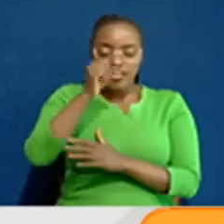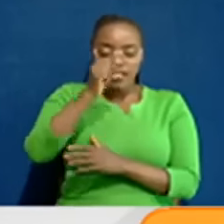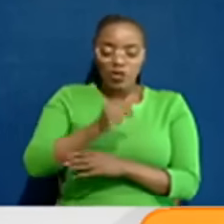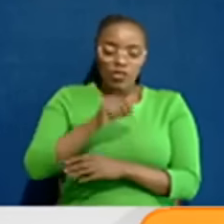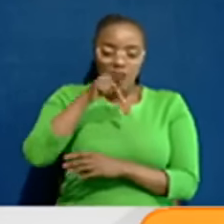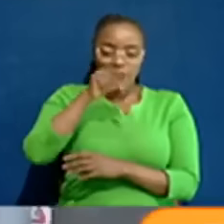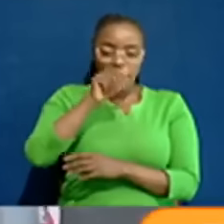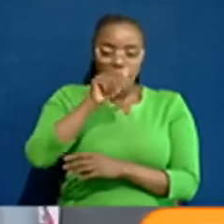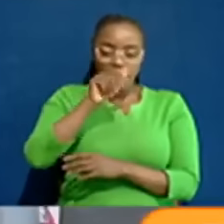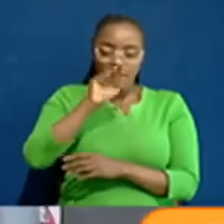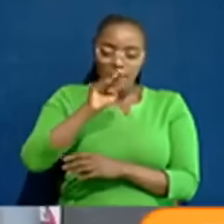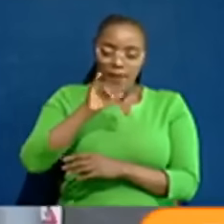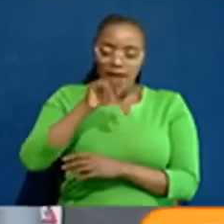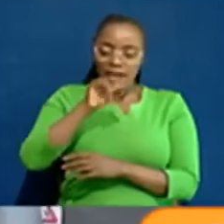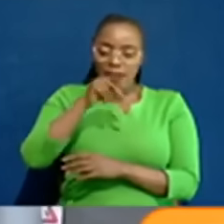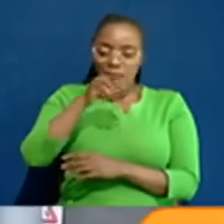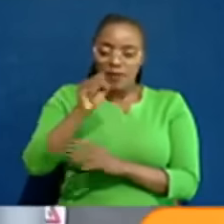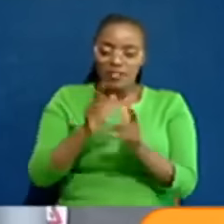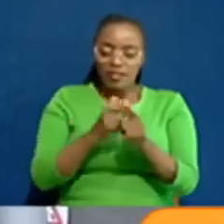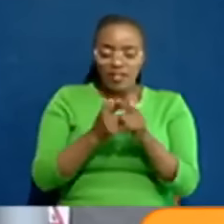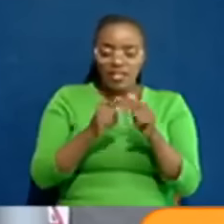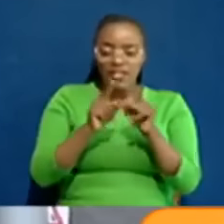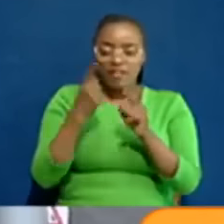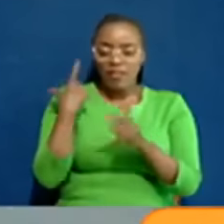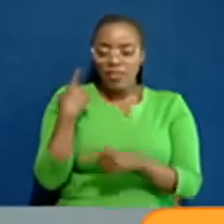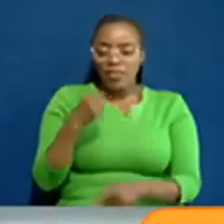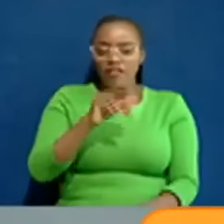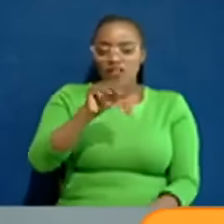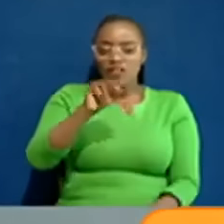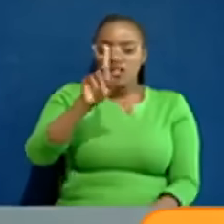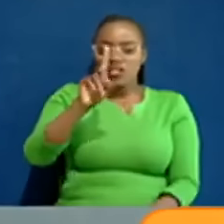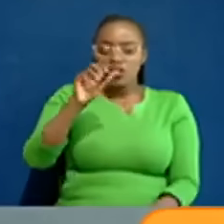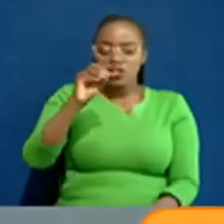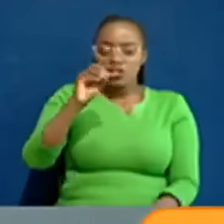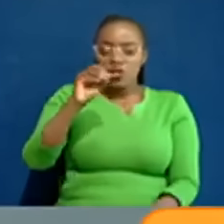and the newly opened Dongo Kundu Bypass.